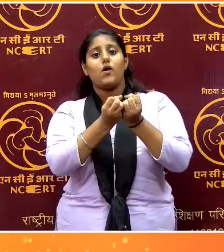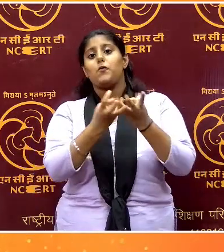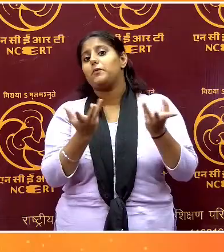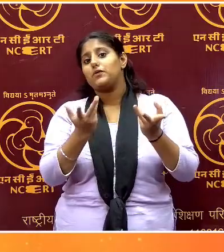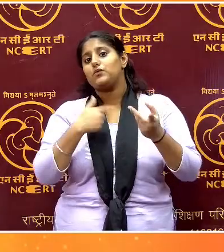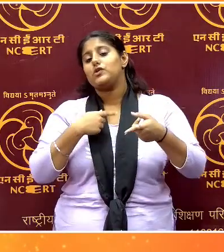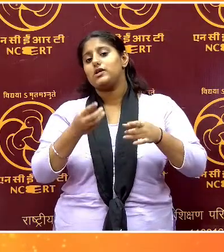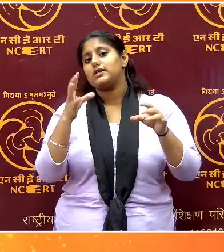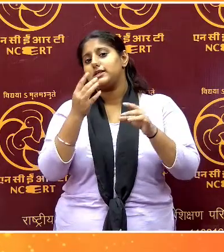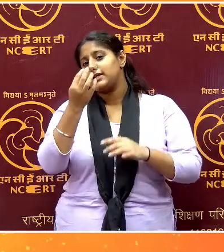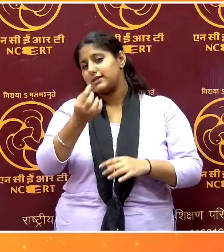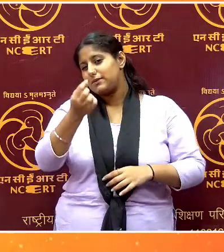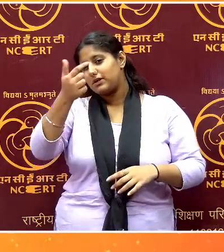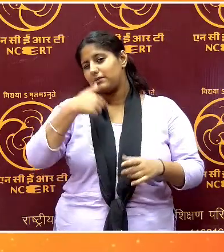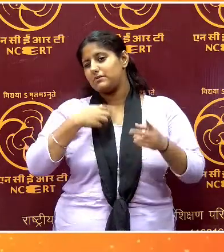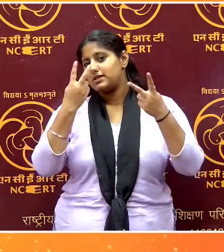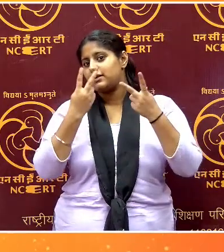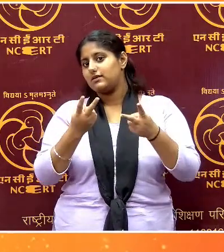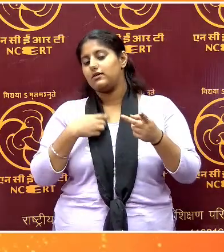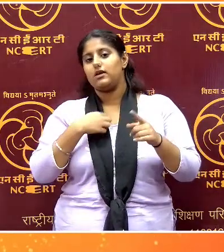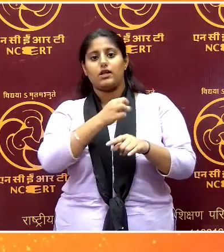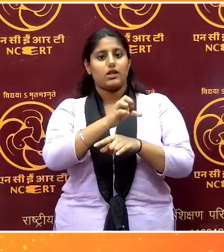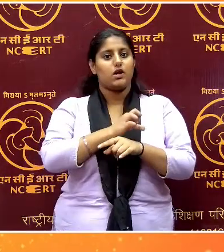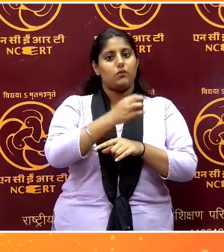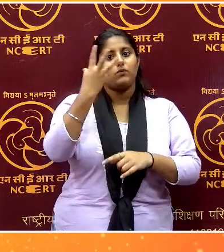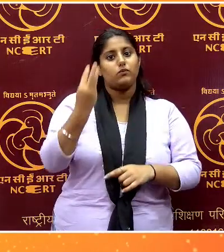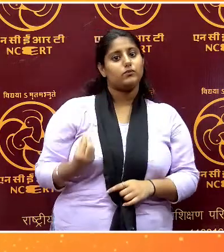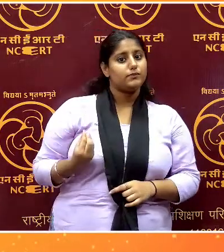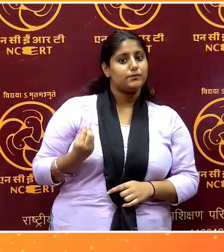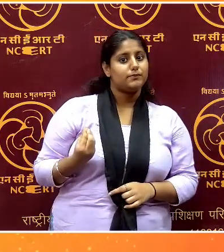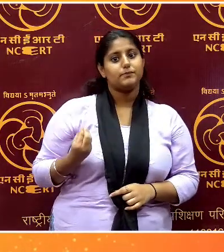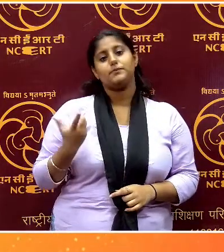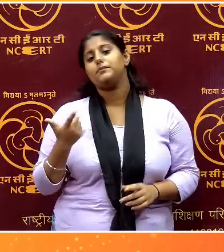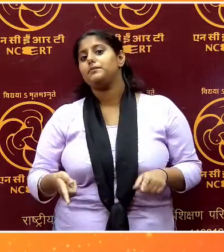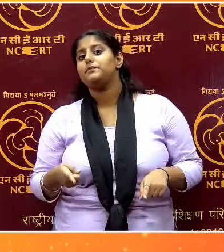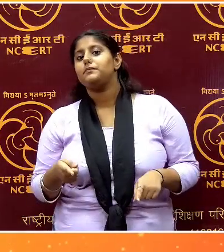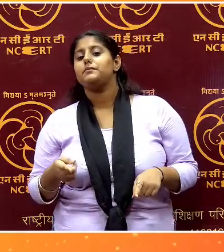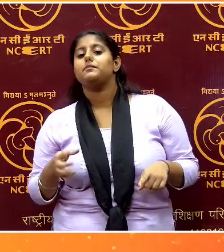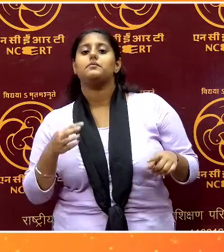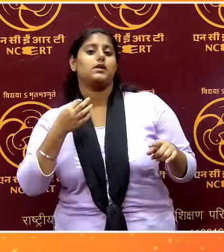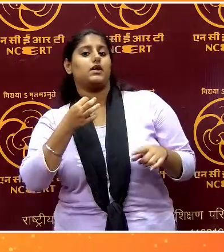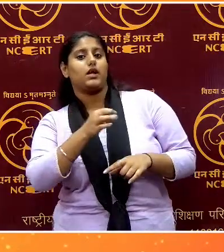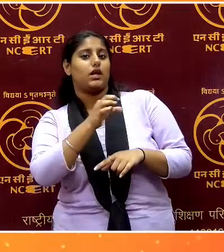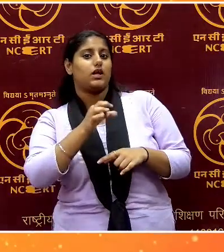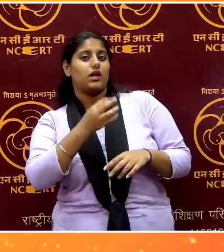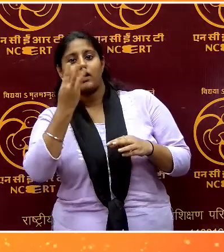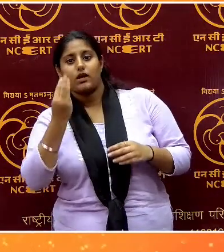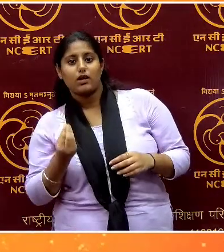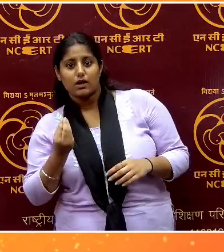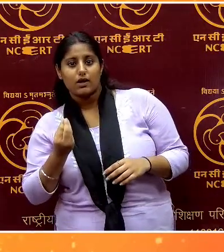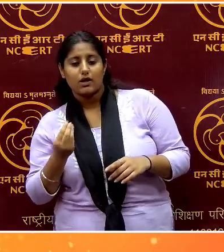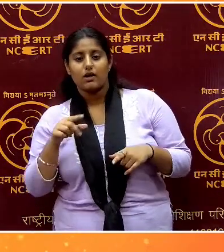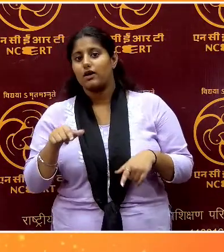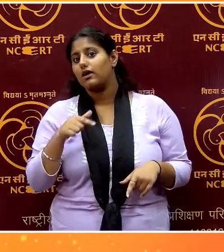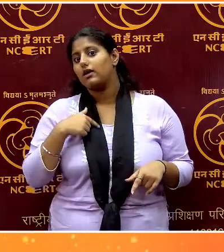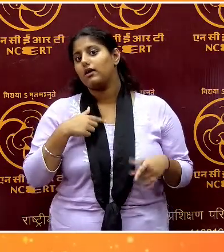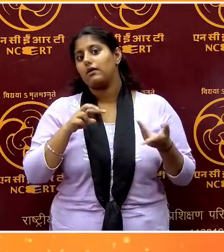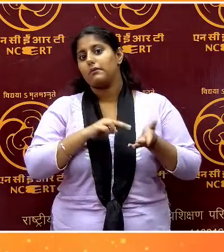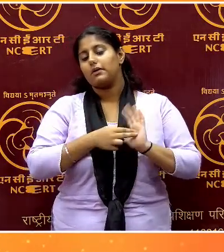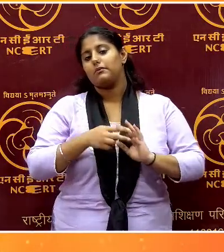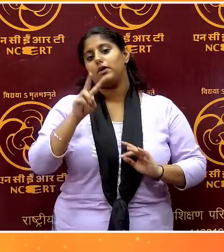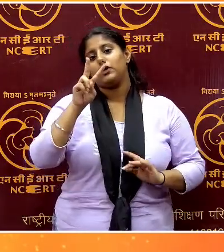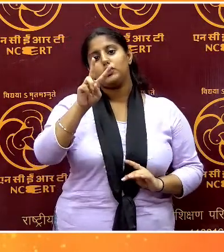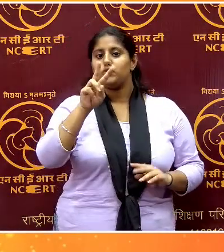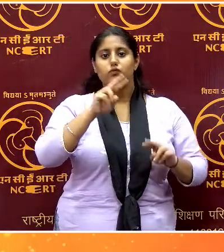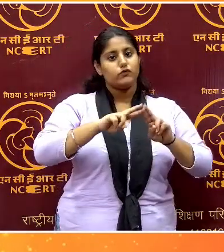sometimes slept at least 9 hours at night? Okay, at least 9 hours at night. So, here there are 2